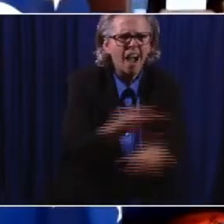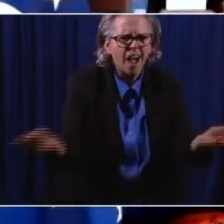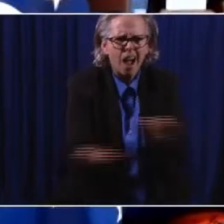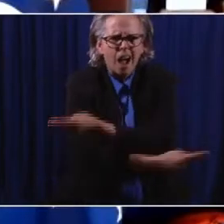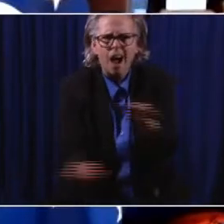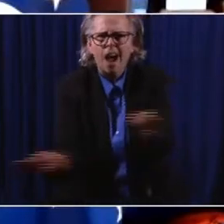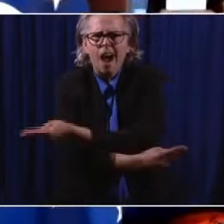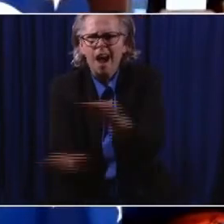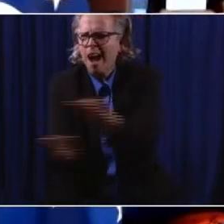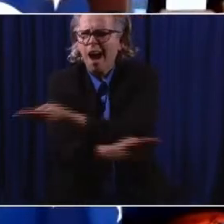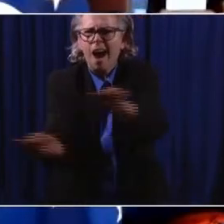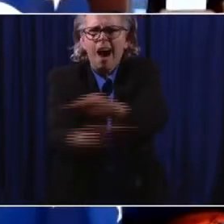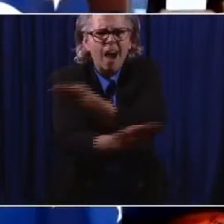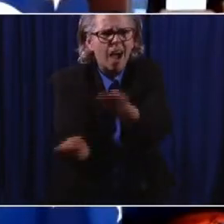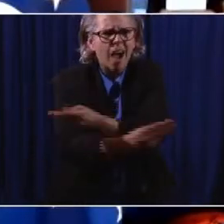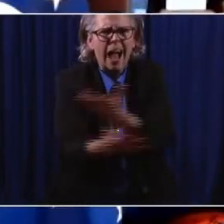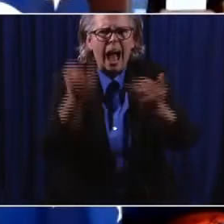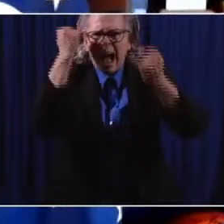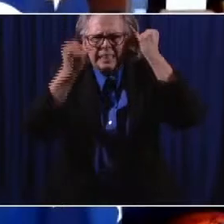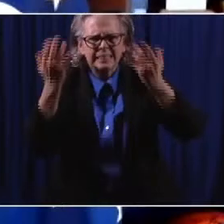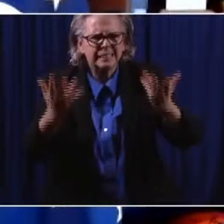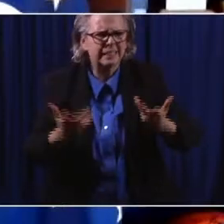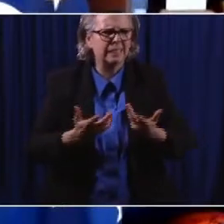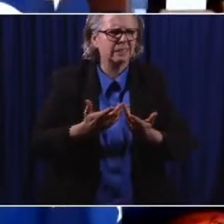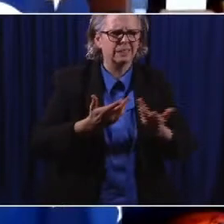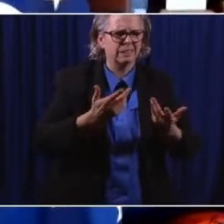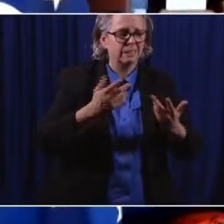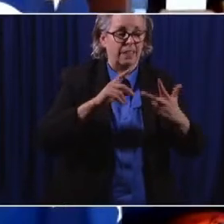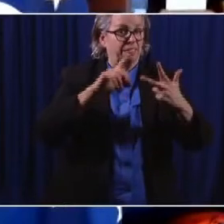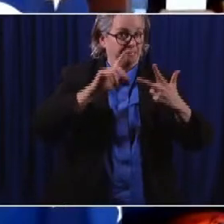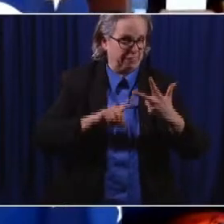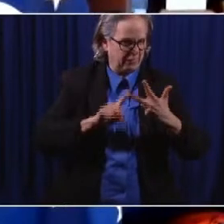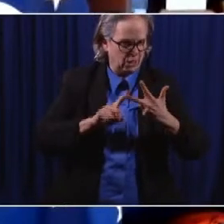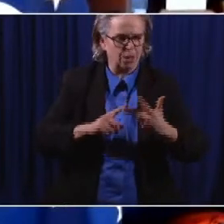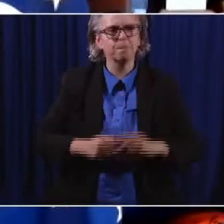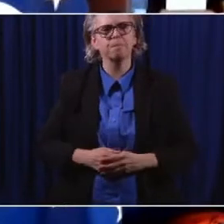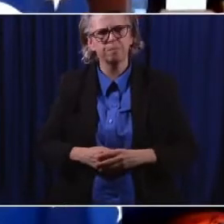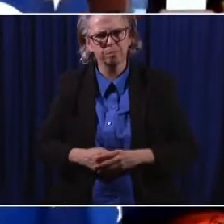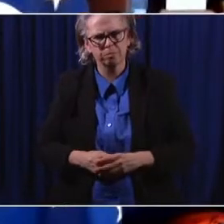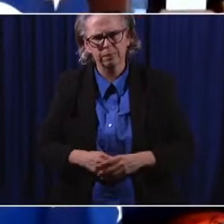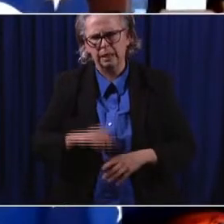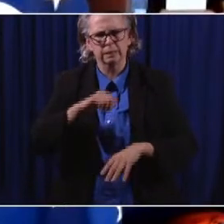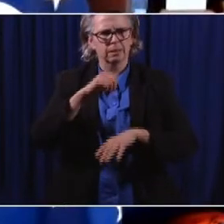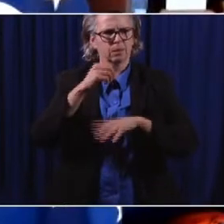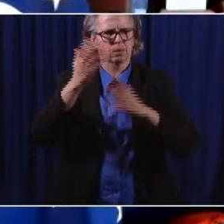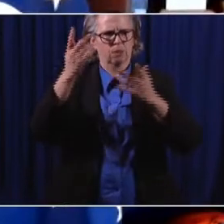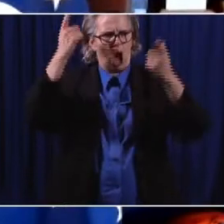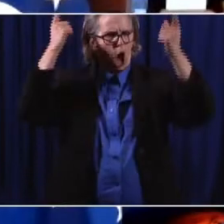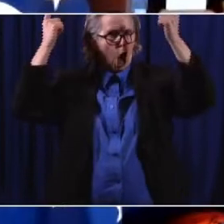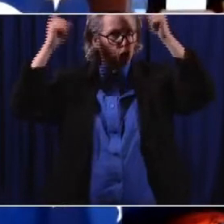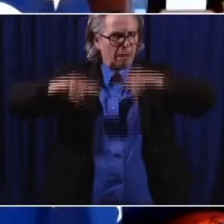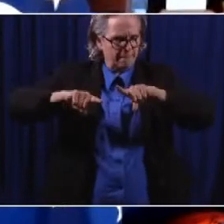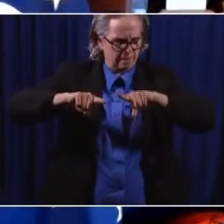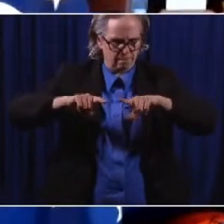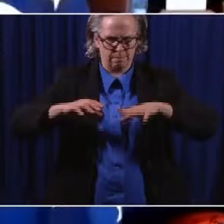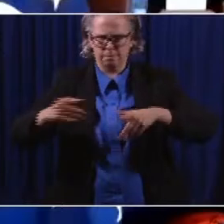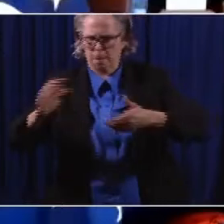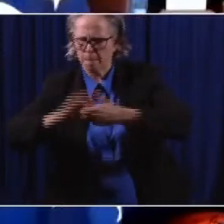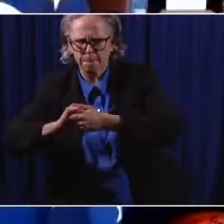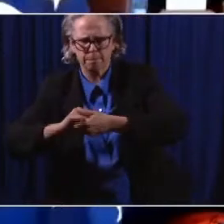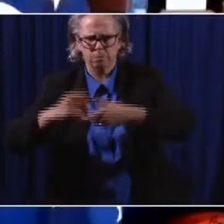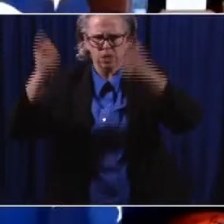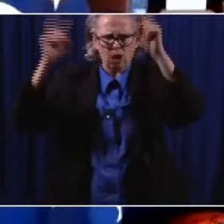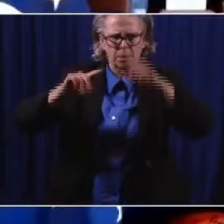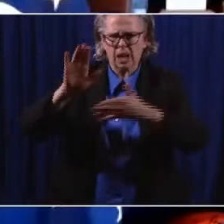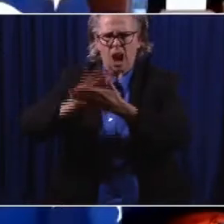how they can use that information. And then third, establish agreements among the inter-university council members to use